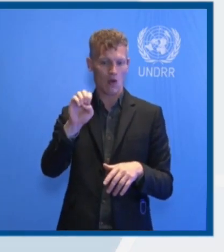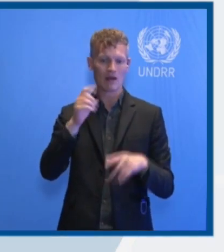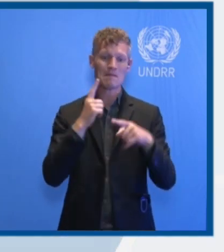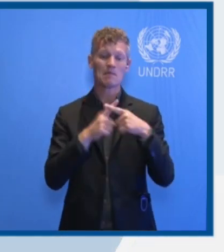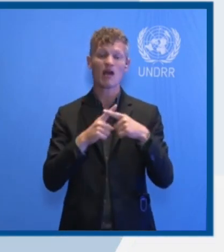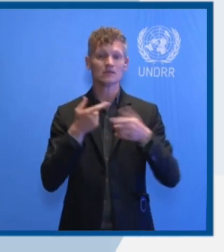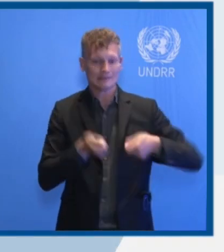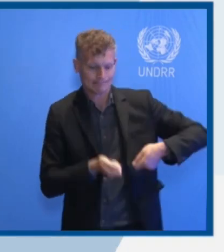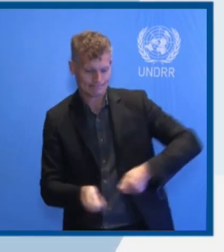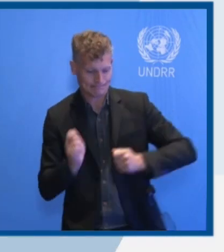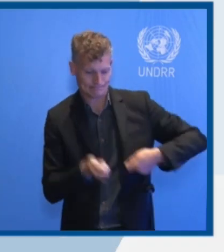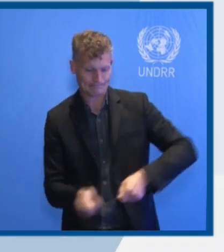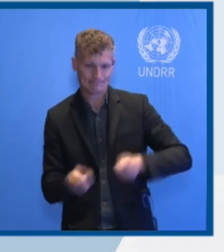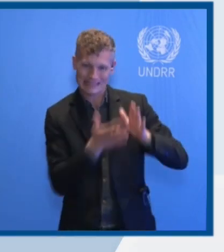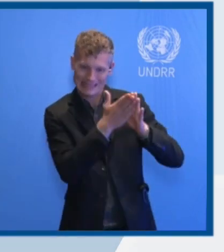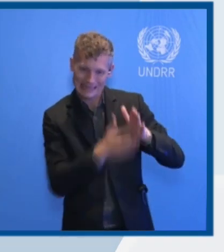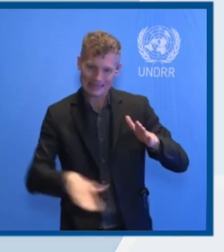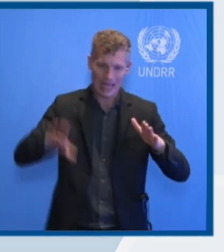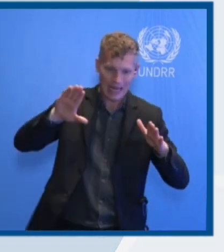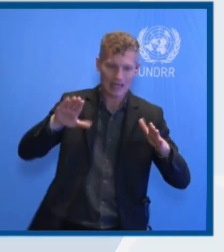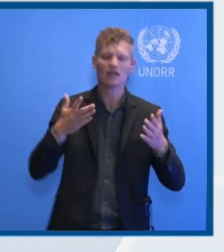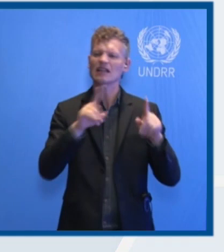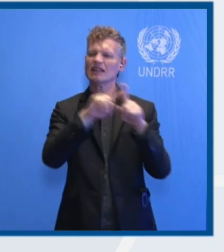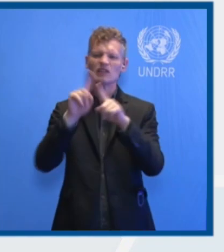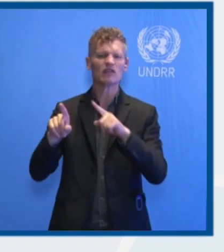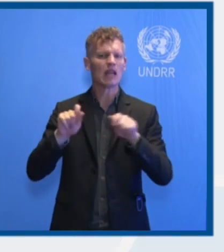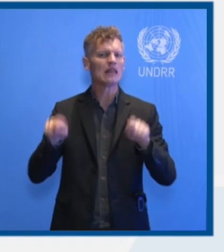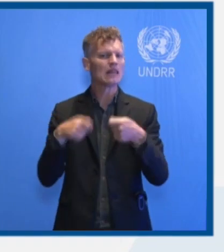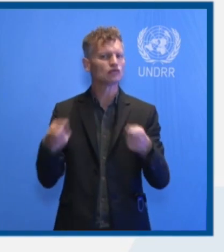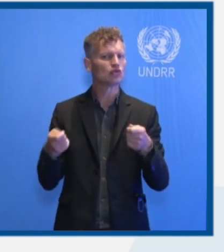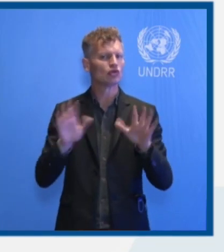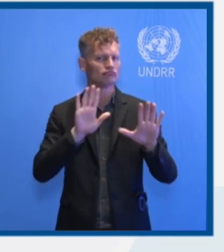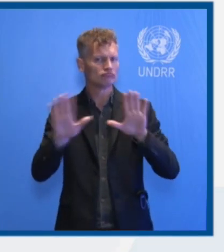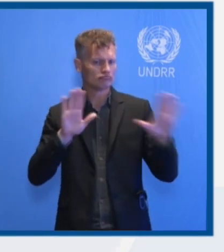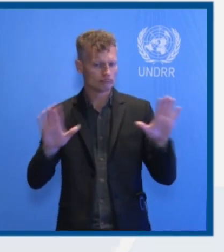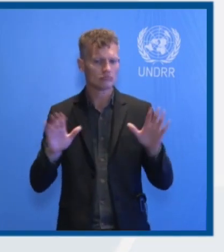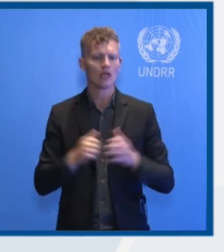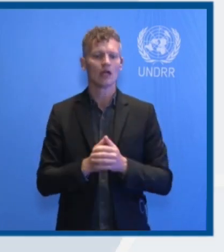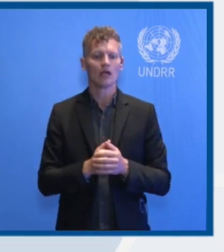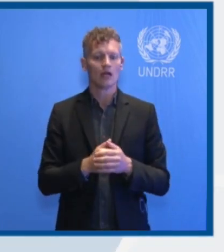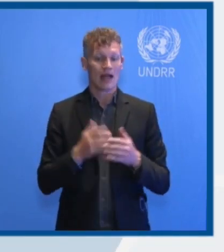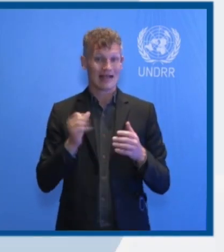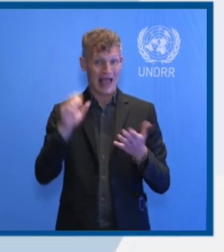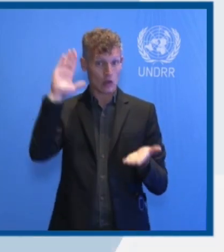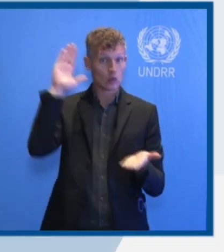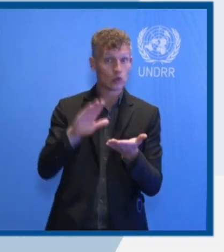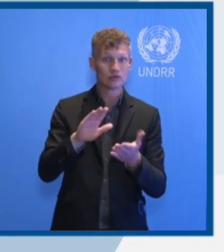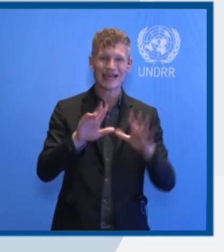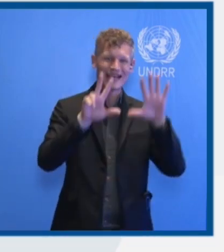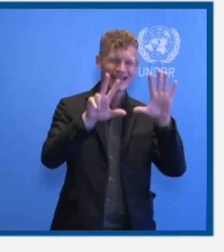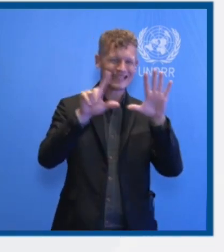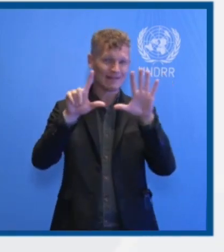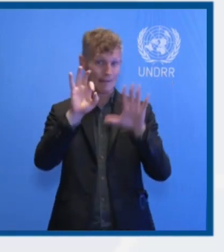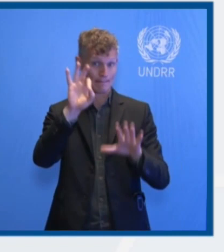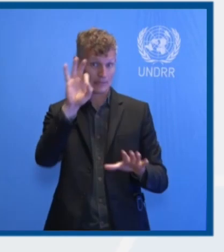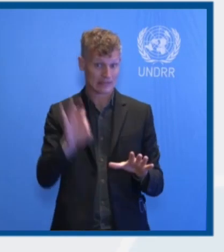do you differentiate between those three options? So we further investigated, how much does the risk get reduced by mangroves